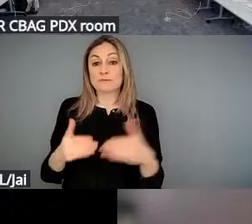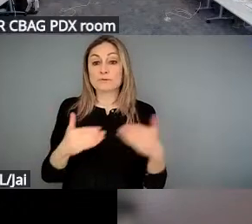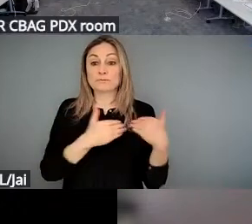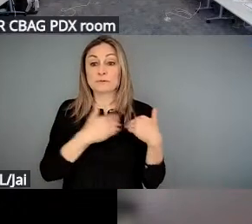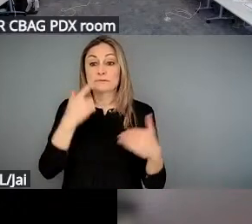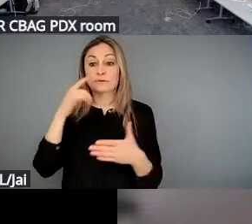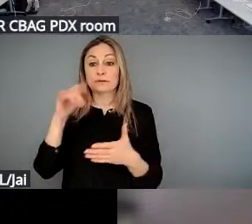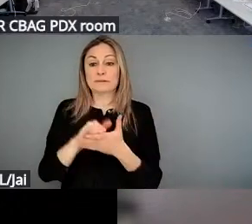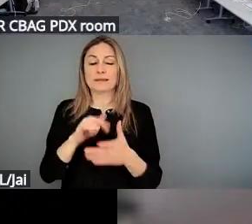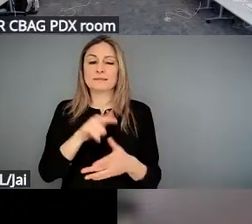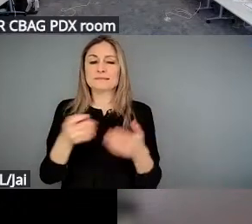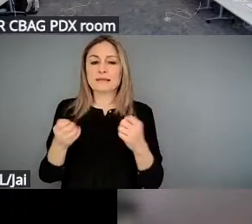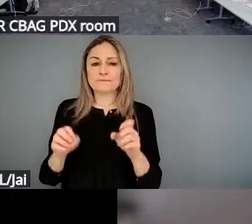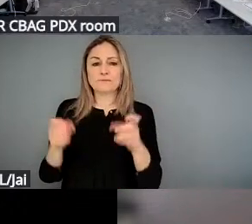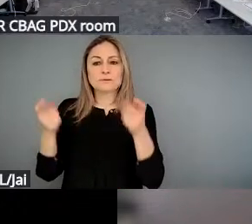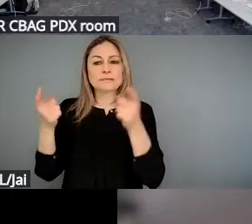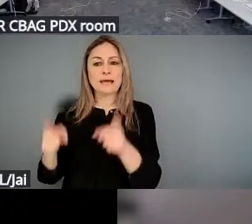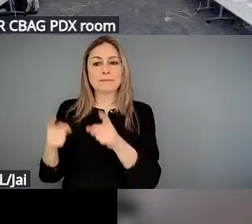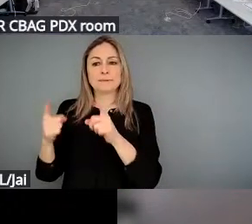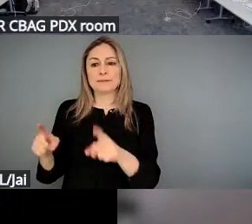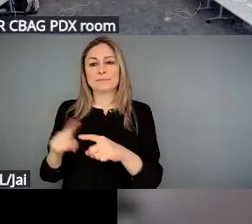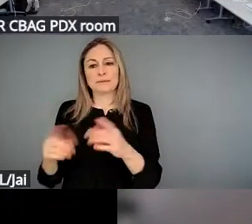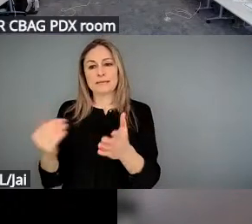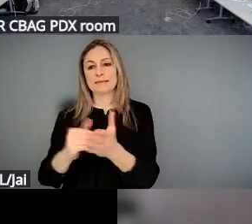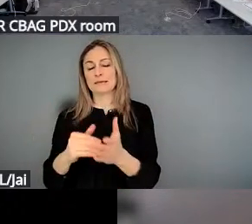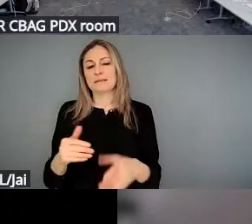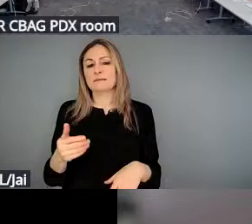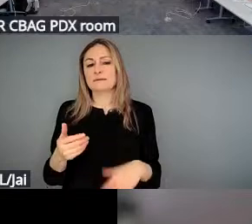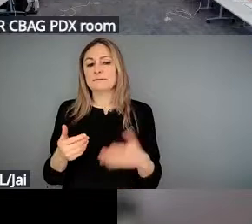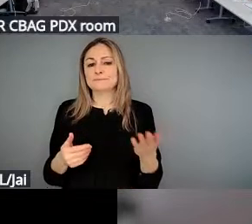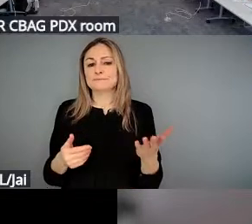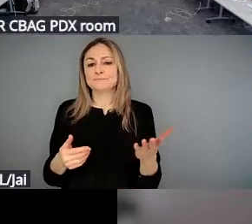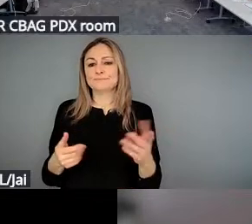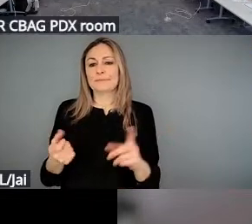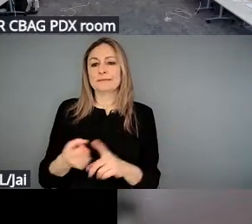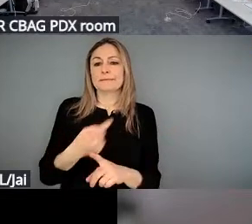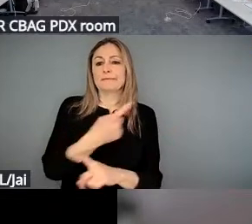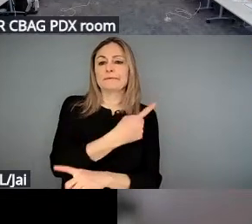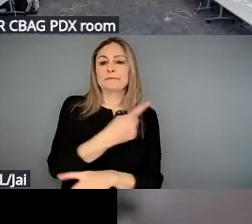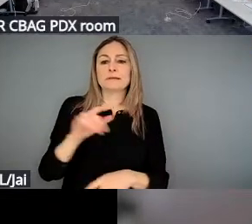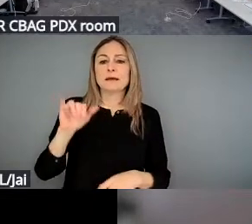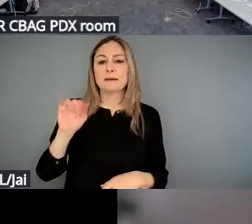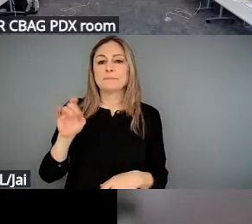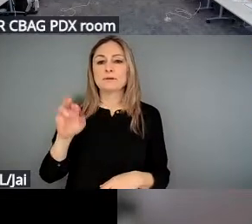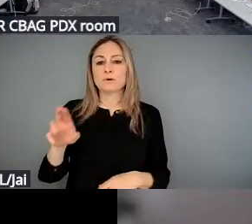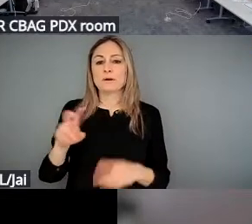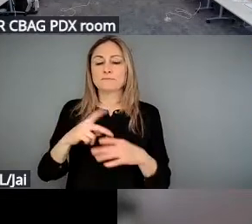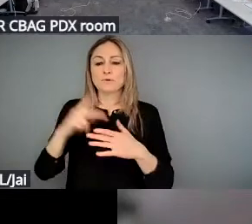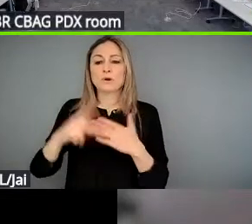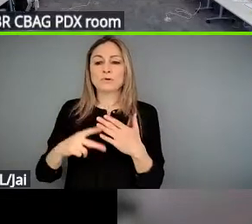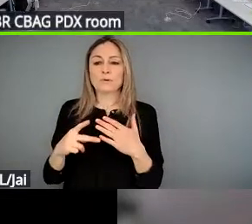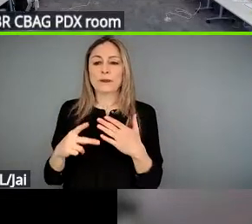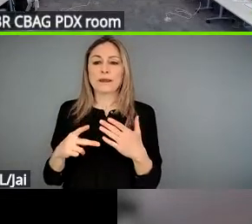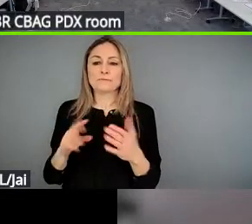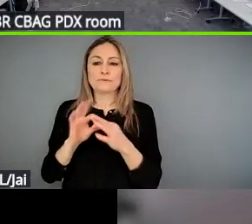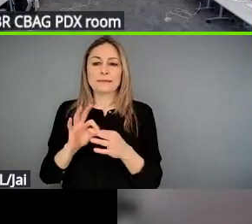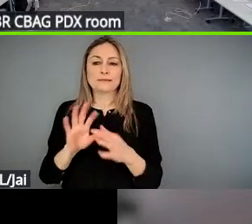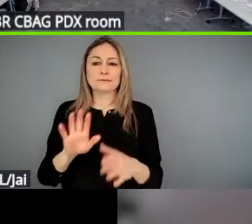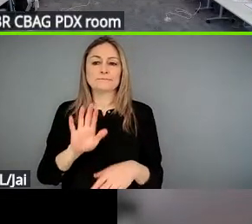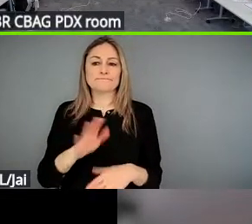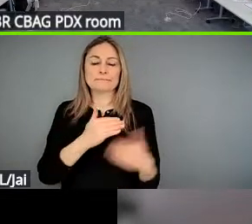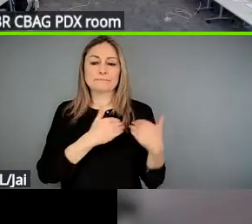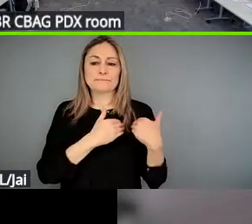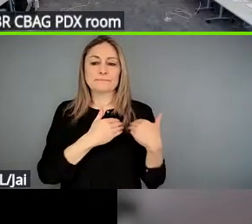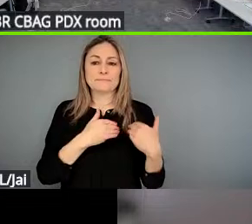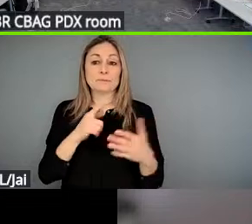this effort's happening. But again, this is outside of the IBO program specifically as far as the responsibility from what it